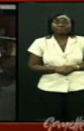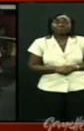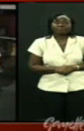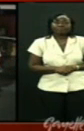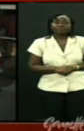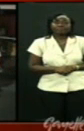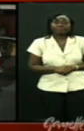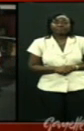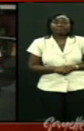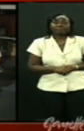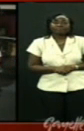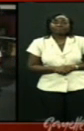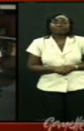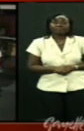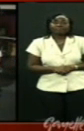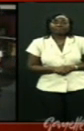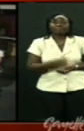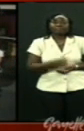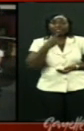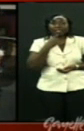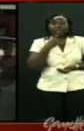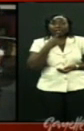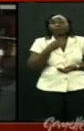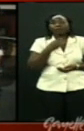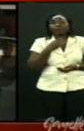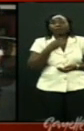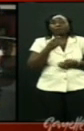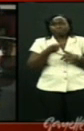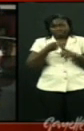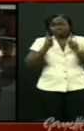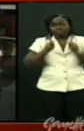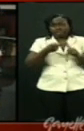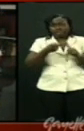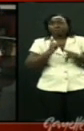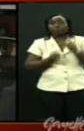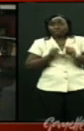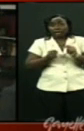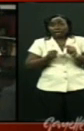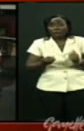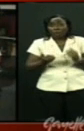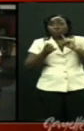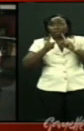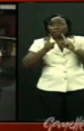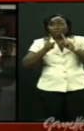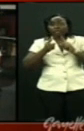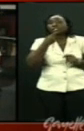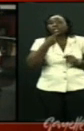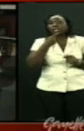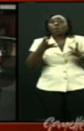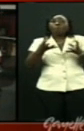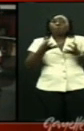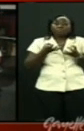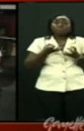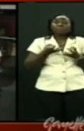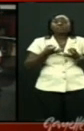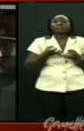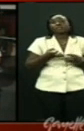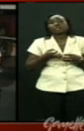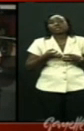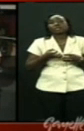did attain the main objectives of the program, which is really to get local students to really mix with their French